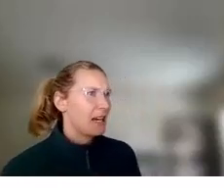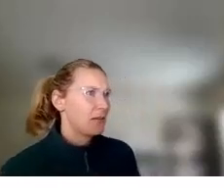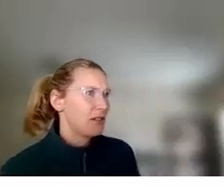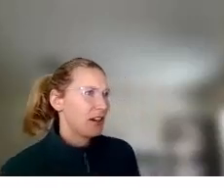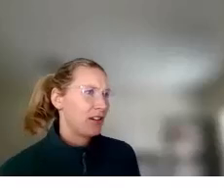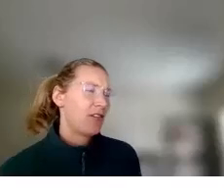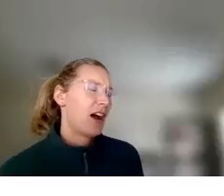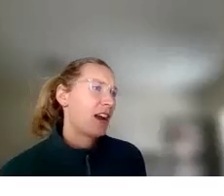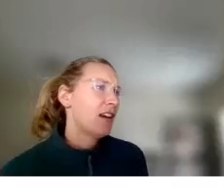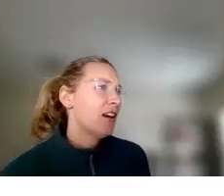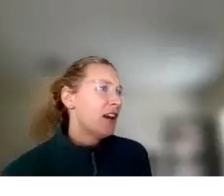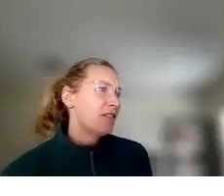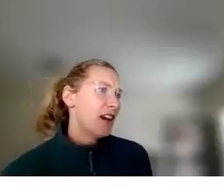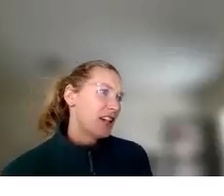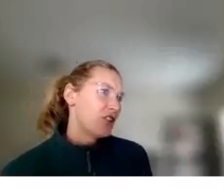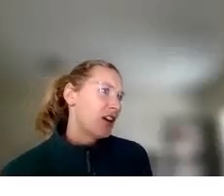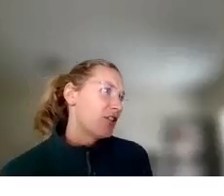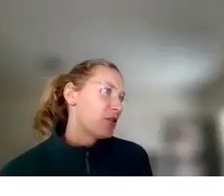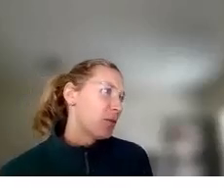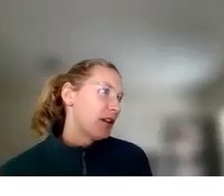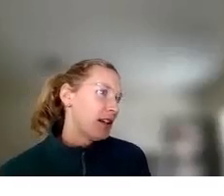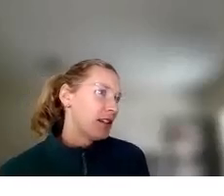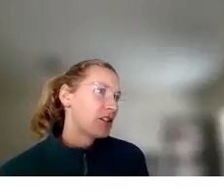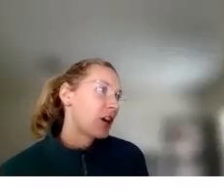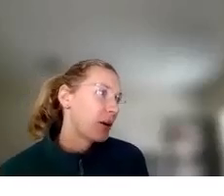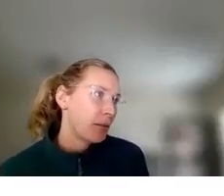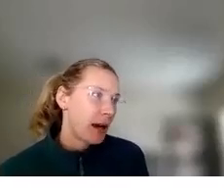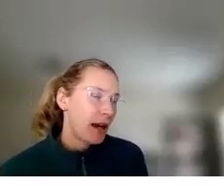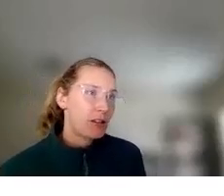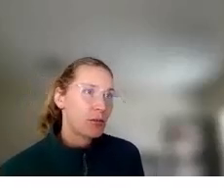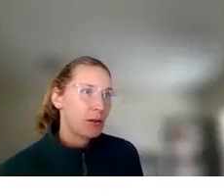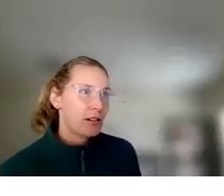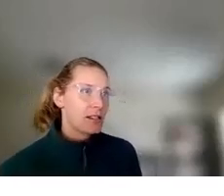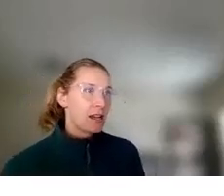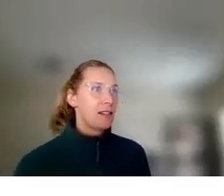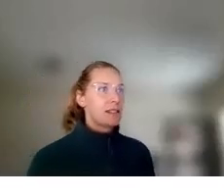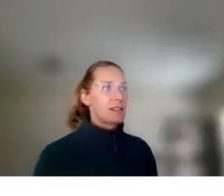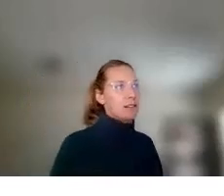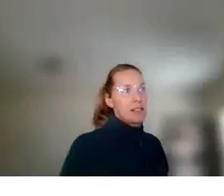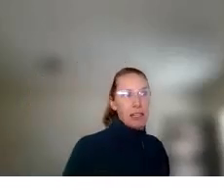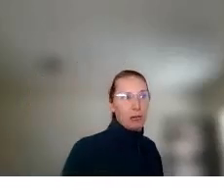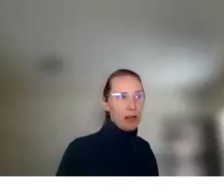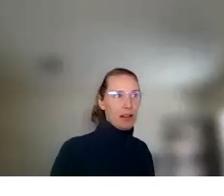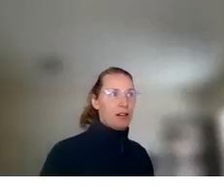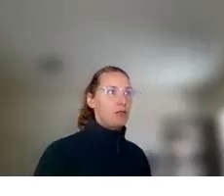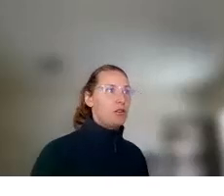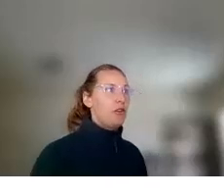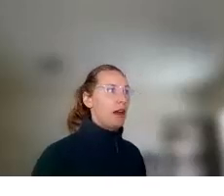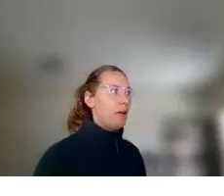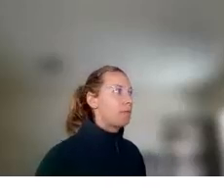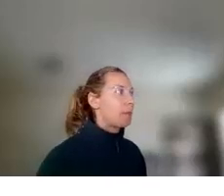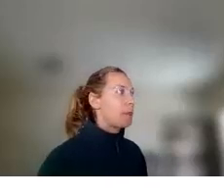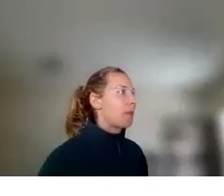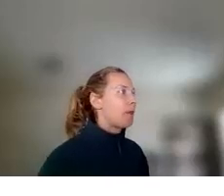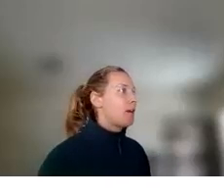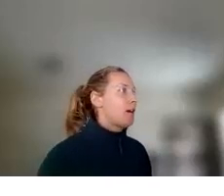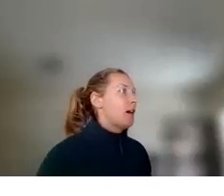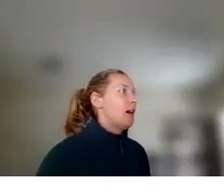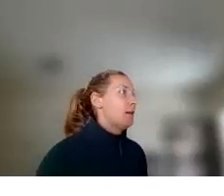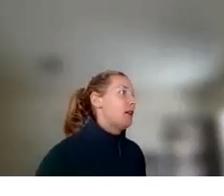and CCM to verify financial eligibility determined by eligibility sites, same way that you do